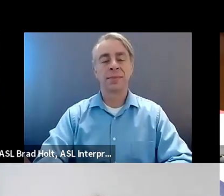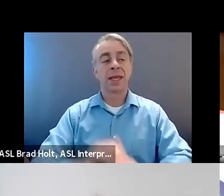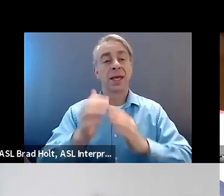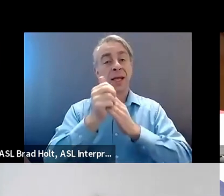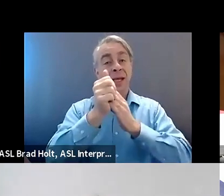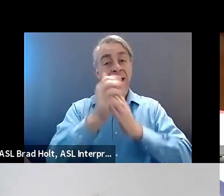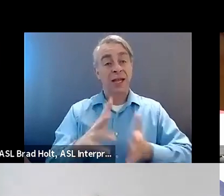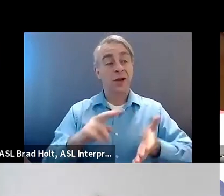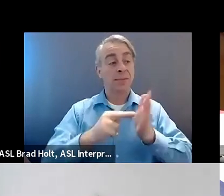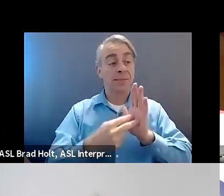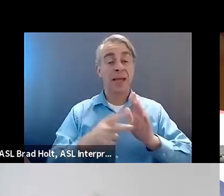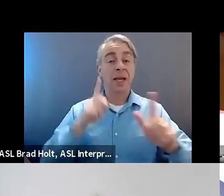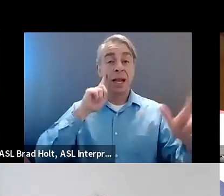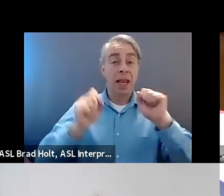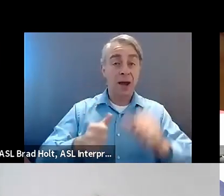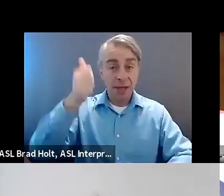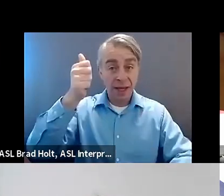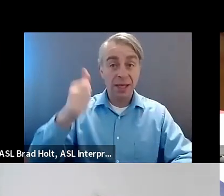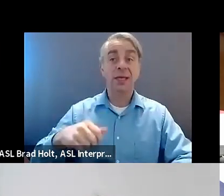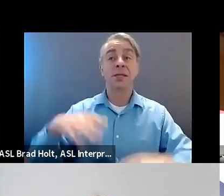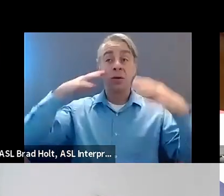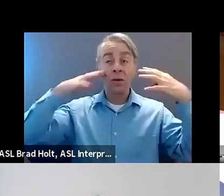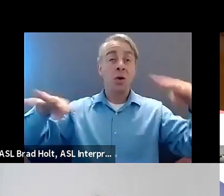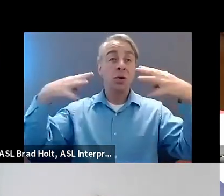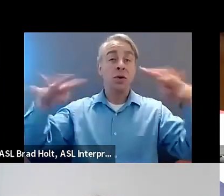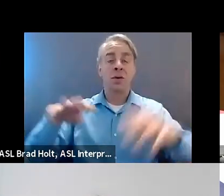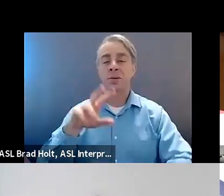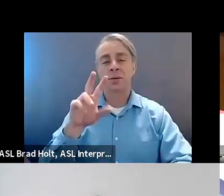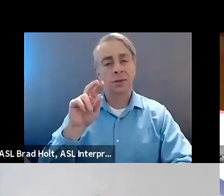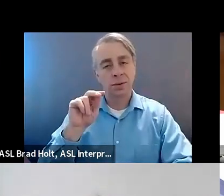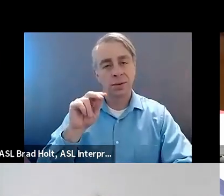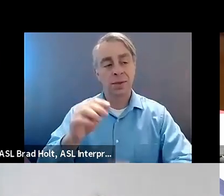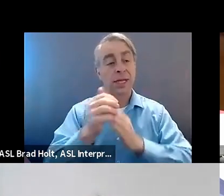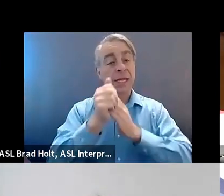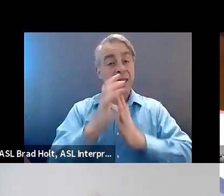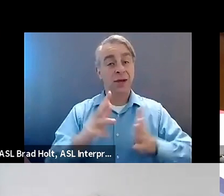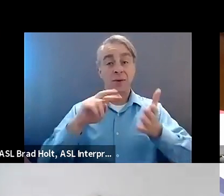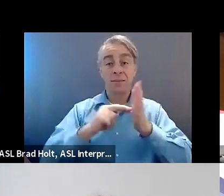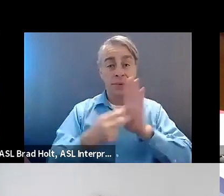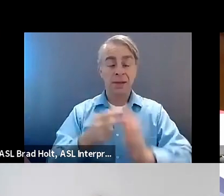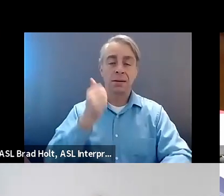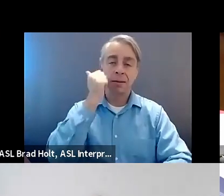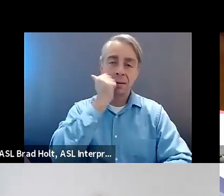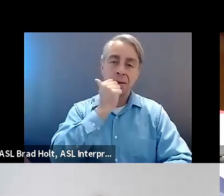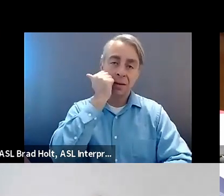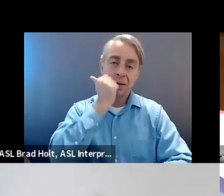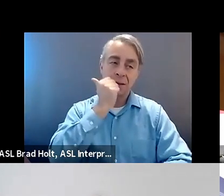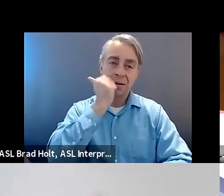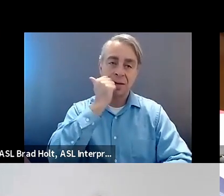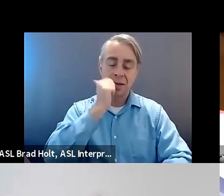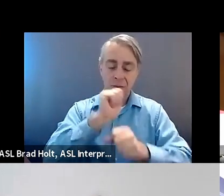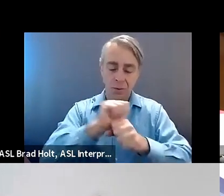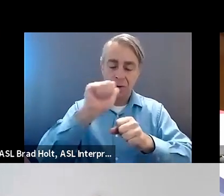not to those who beat the drums or blow the trumpets, but to those who day in and day out in all seasons work for the